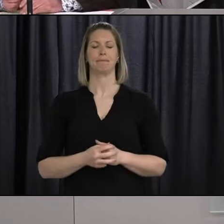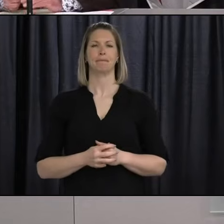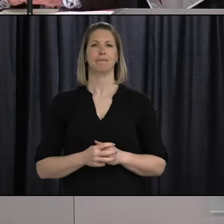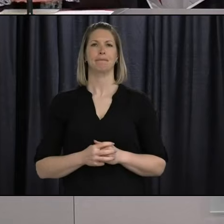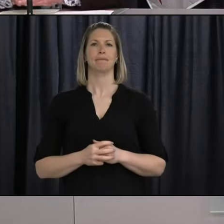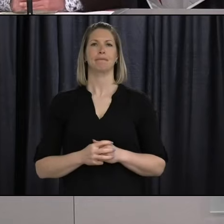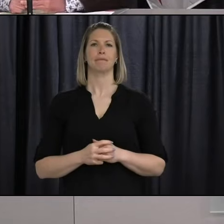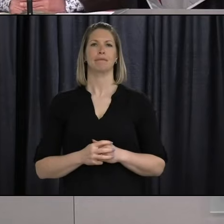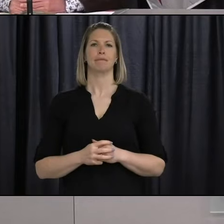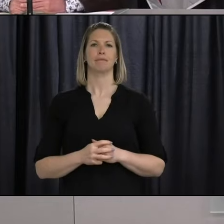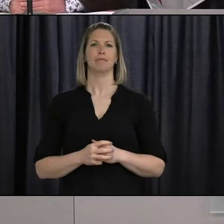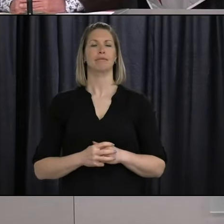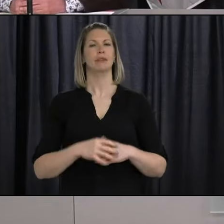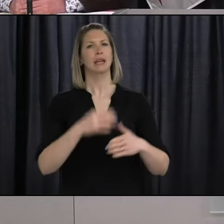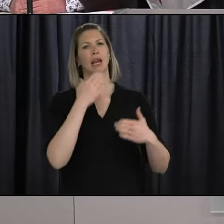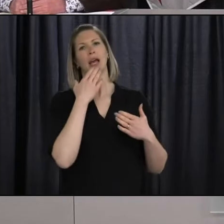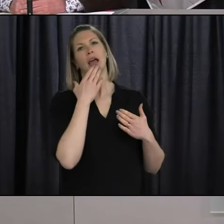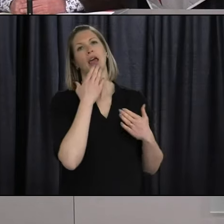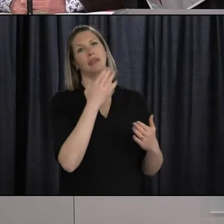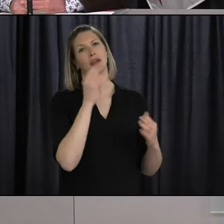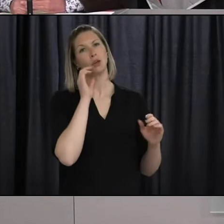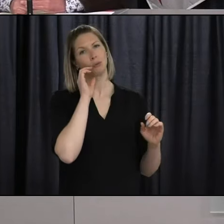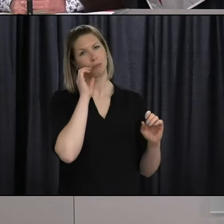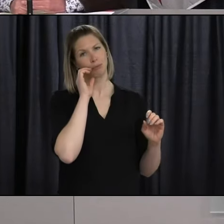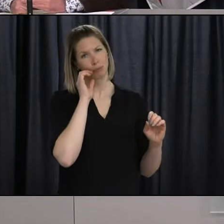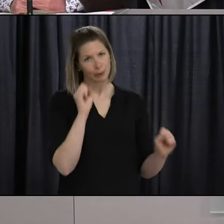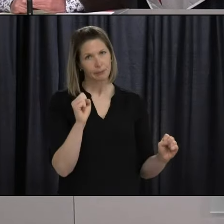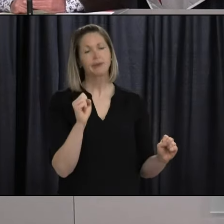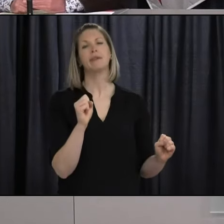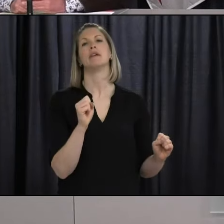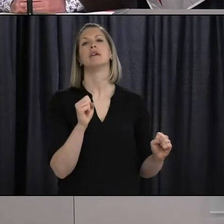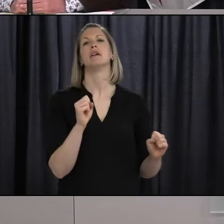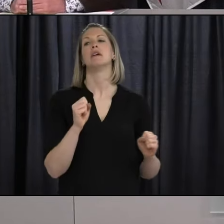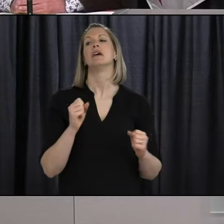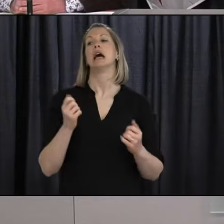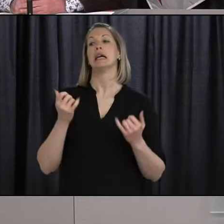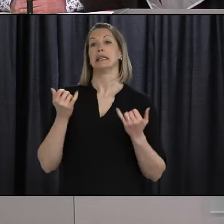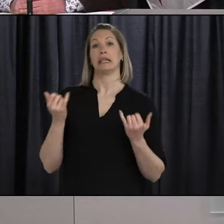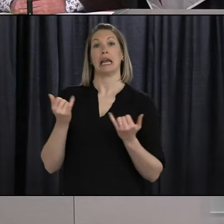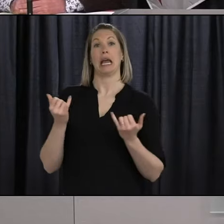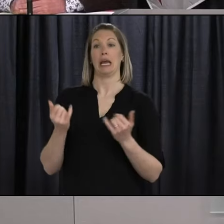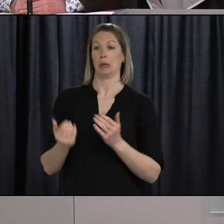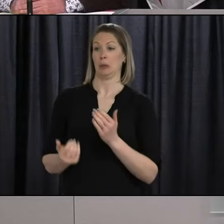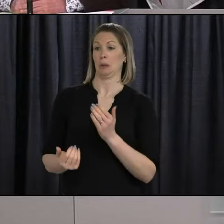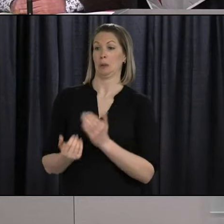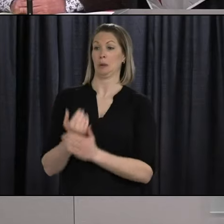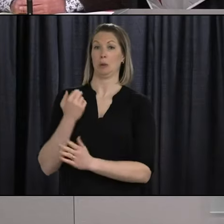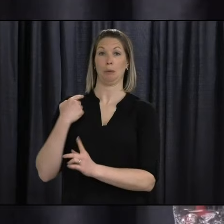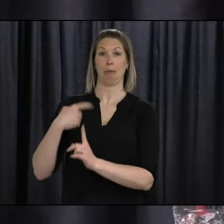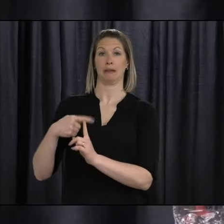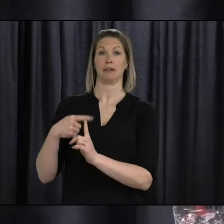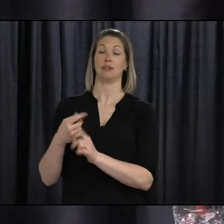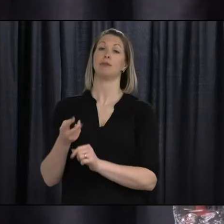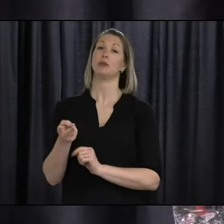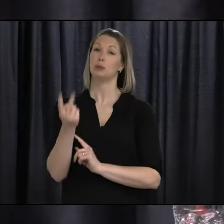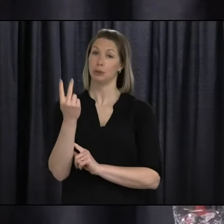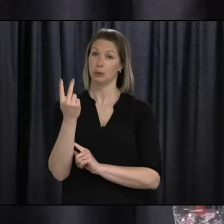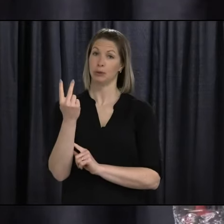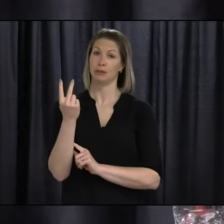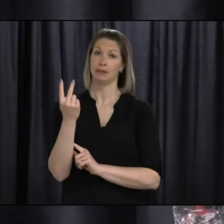Thank you very much, Premier. And again, the presence of 2 new cases of COVID-19 in the province is a reminder